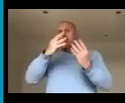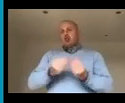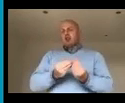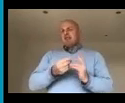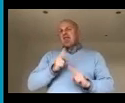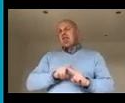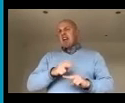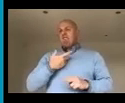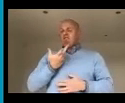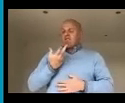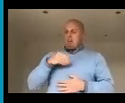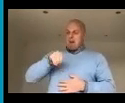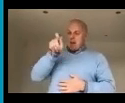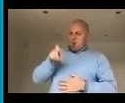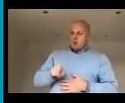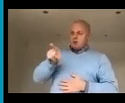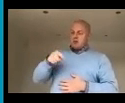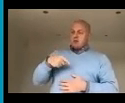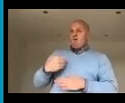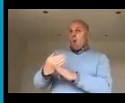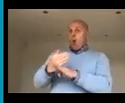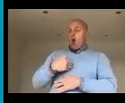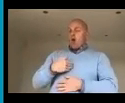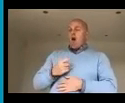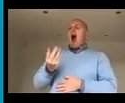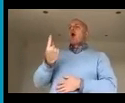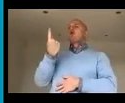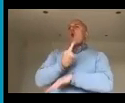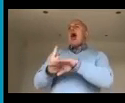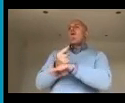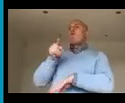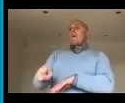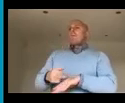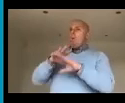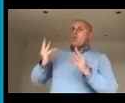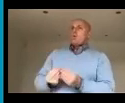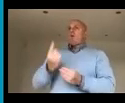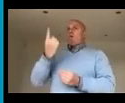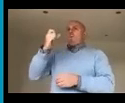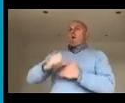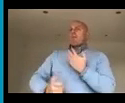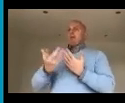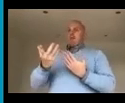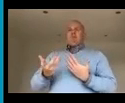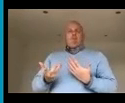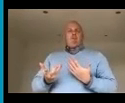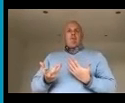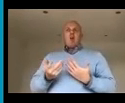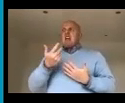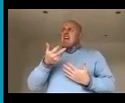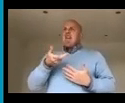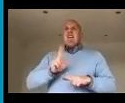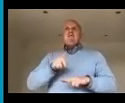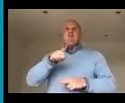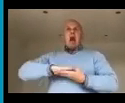sessional worker, how much do they charge? If you're using premises, what's the rent? If you're buying a laptop, how much it will